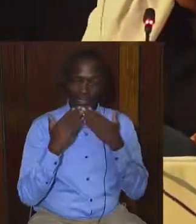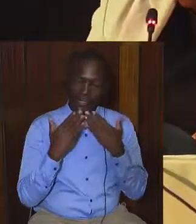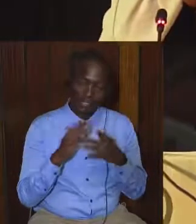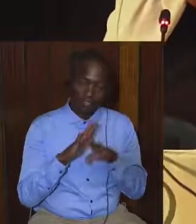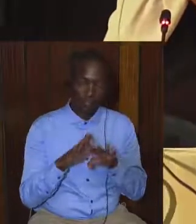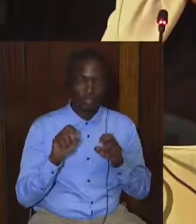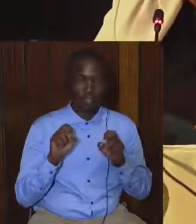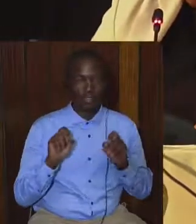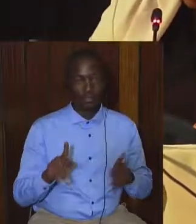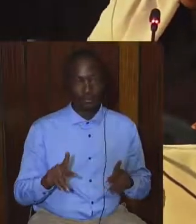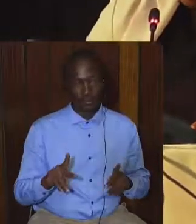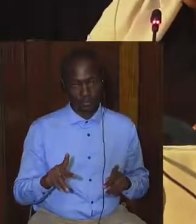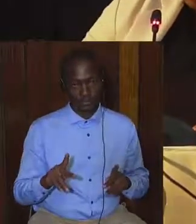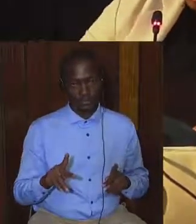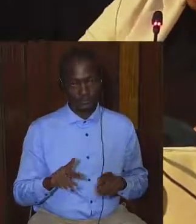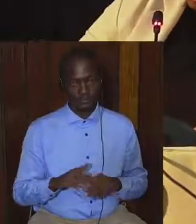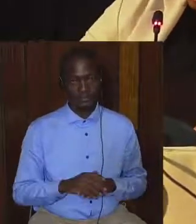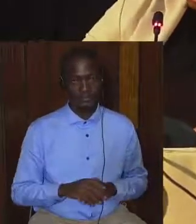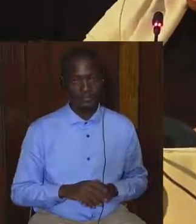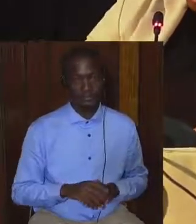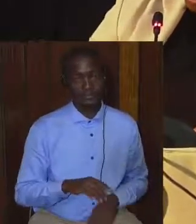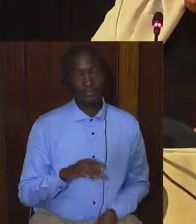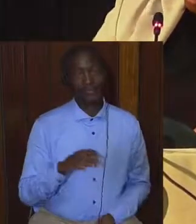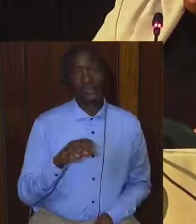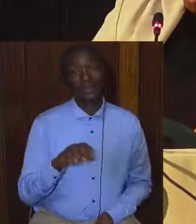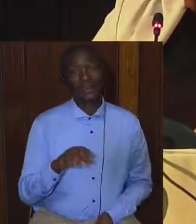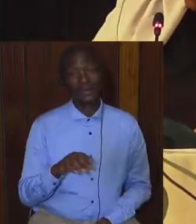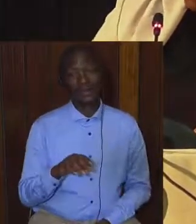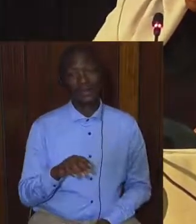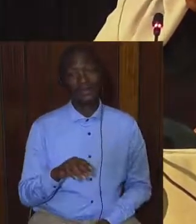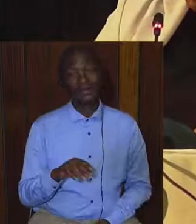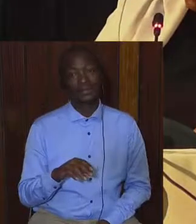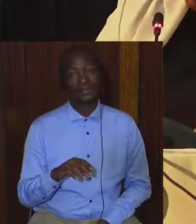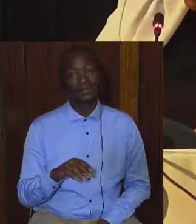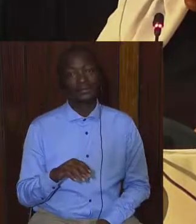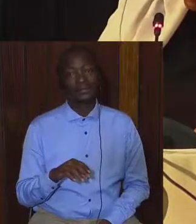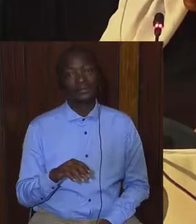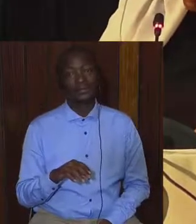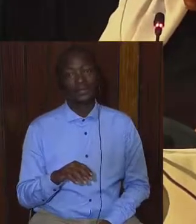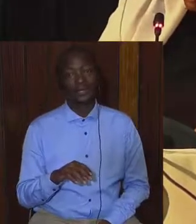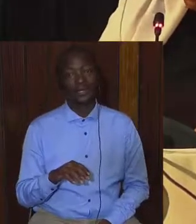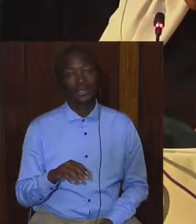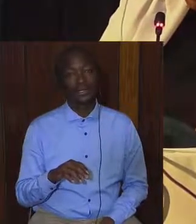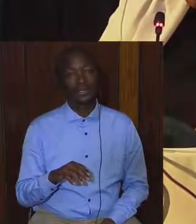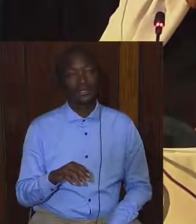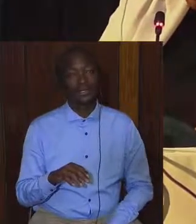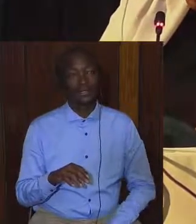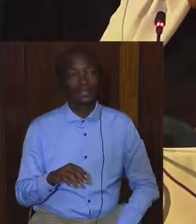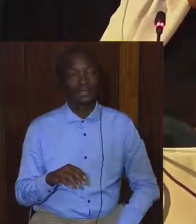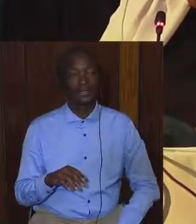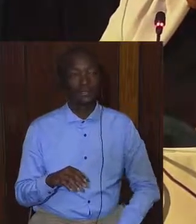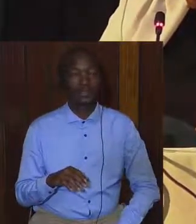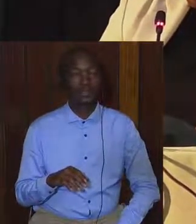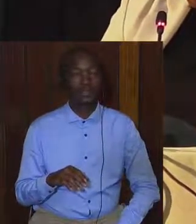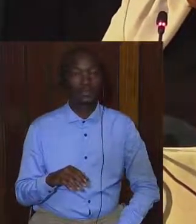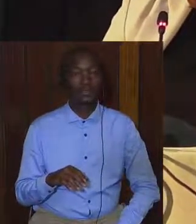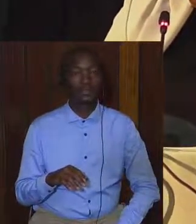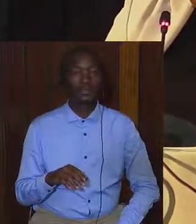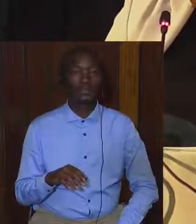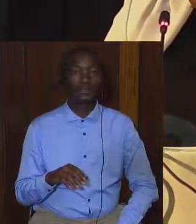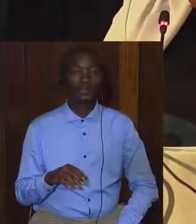the opportunity. As the HOD has already given the high-level adjustment, I will